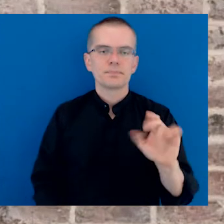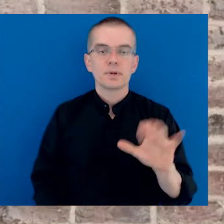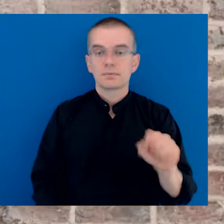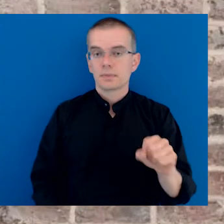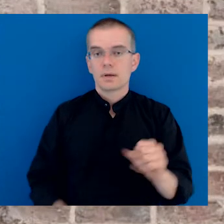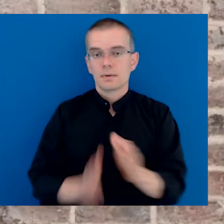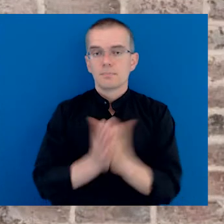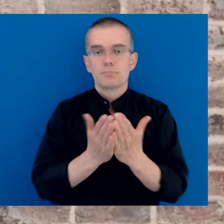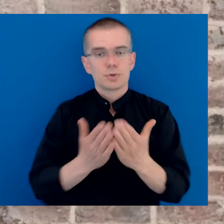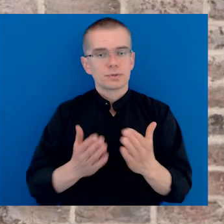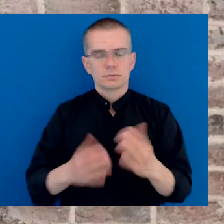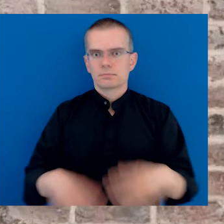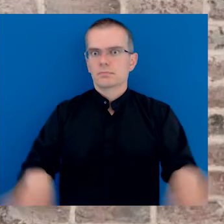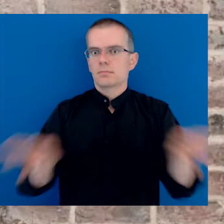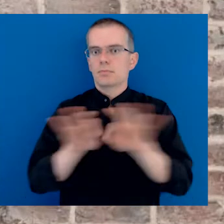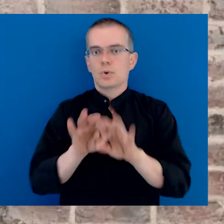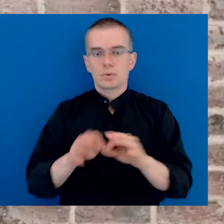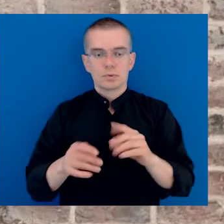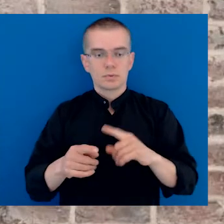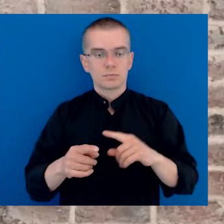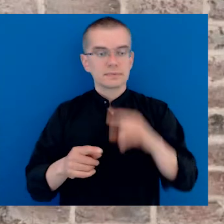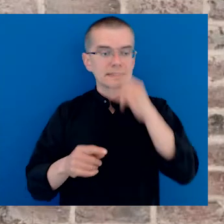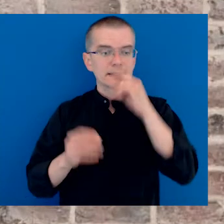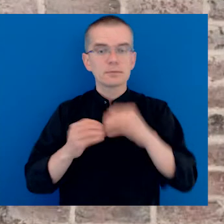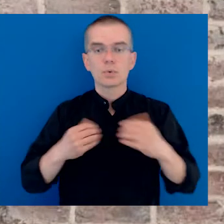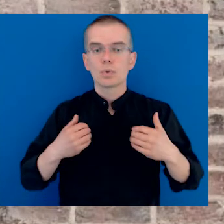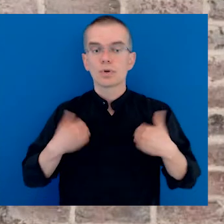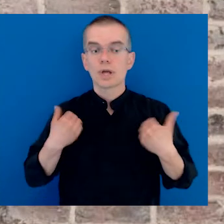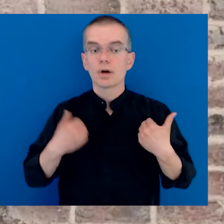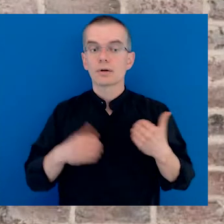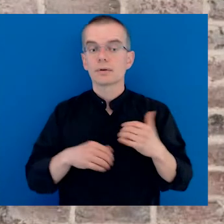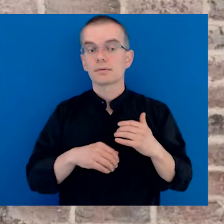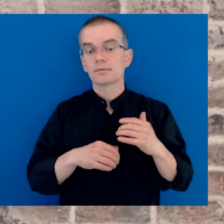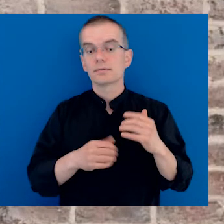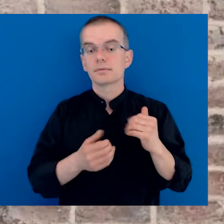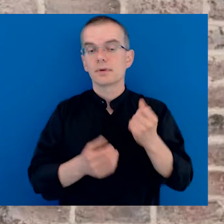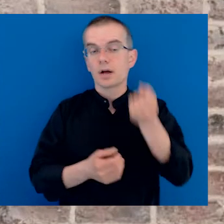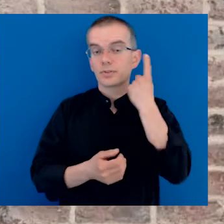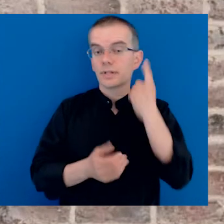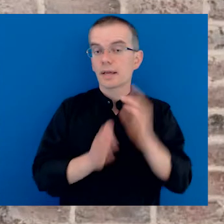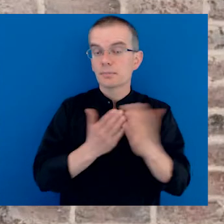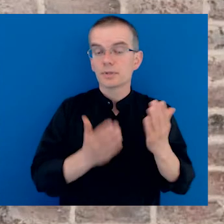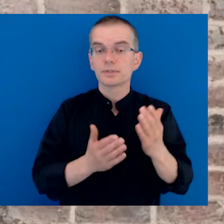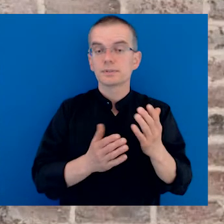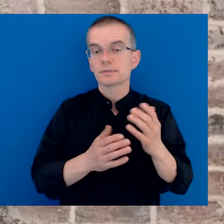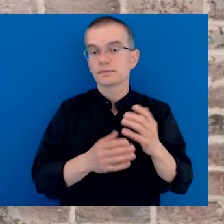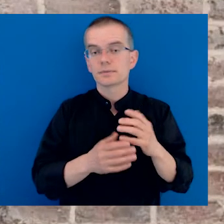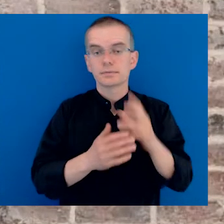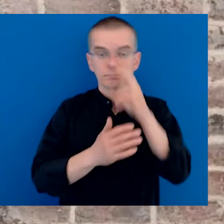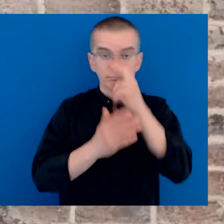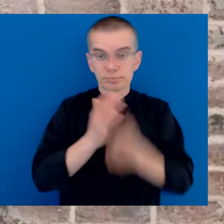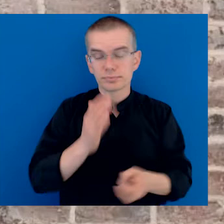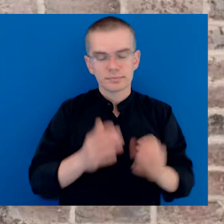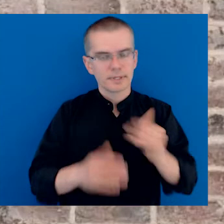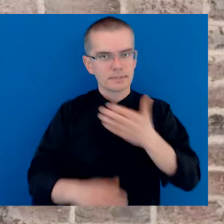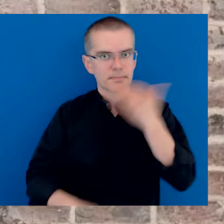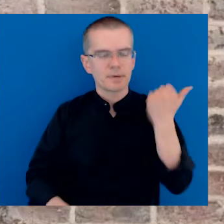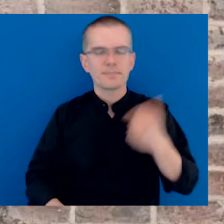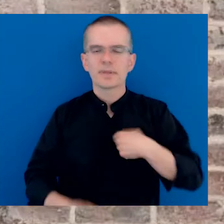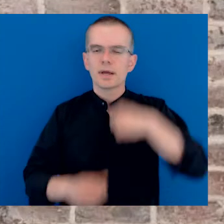the earlier kids start appreciating that, the better off they're going to be. I remember in first